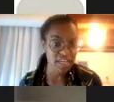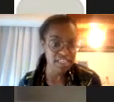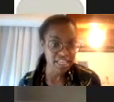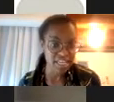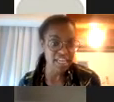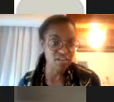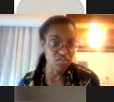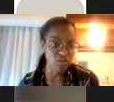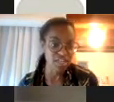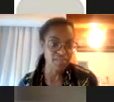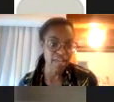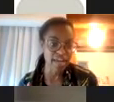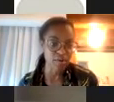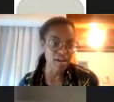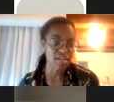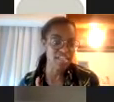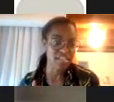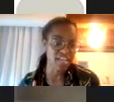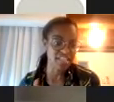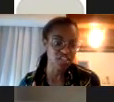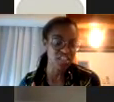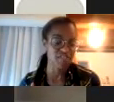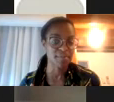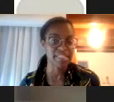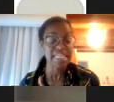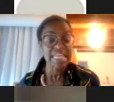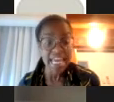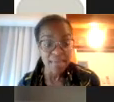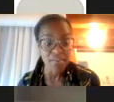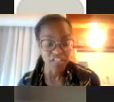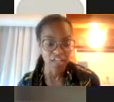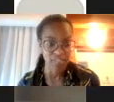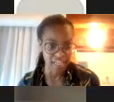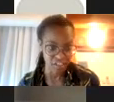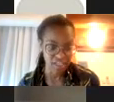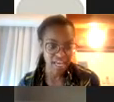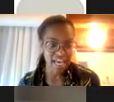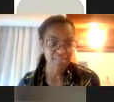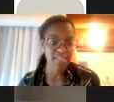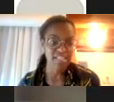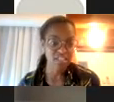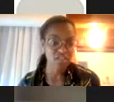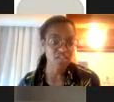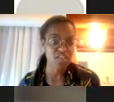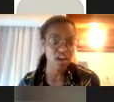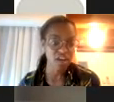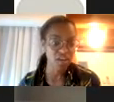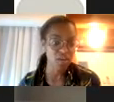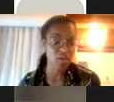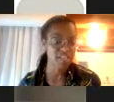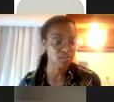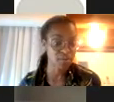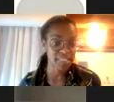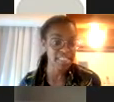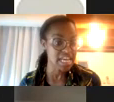that the regulating and destroying of Black, brown, and Indigenous families in the name of child protection has been essential to the